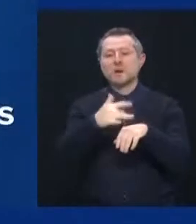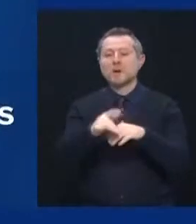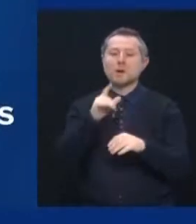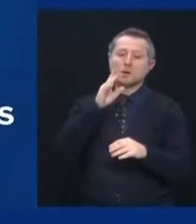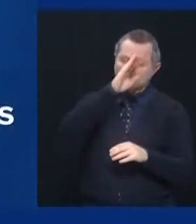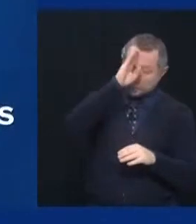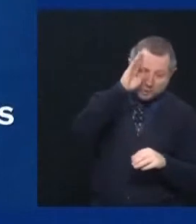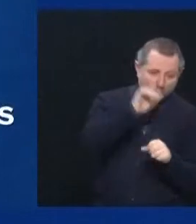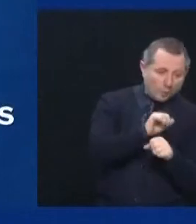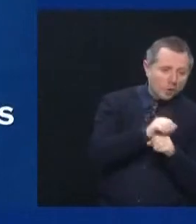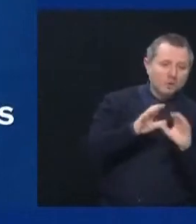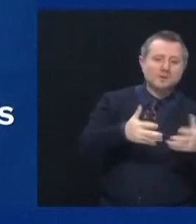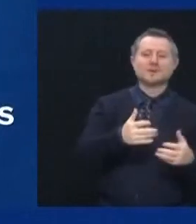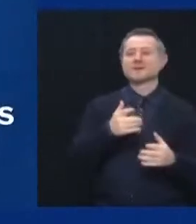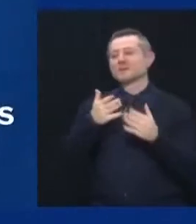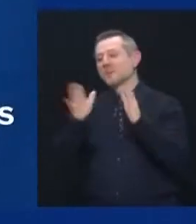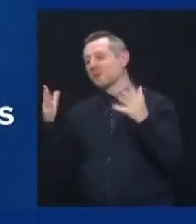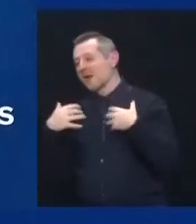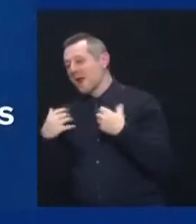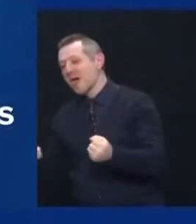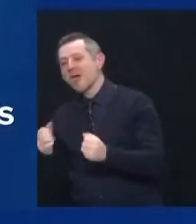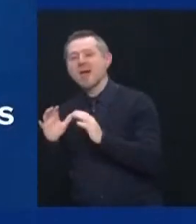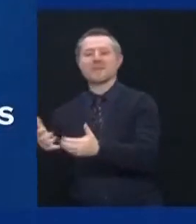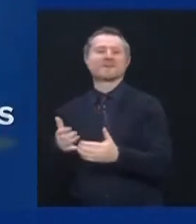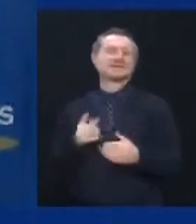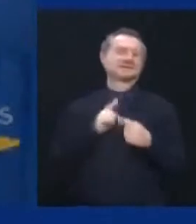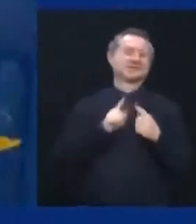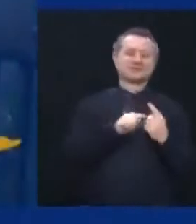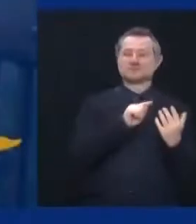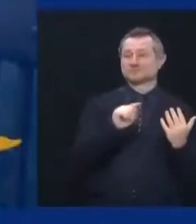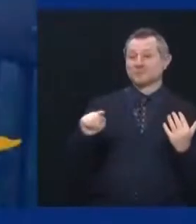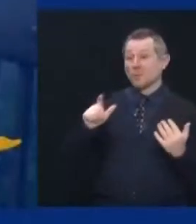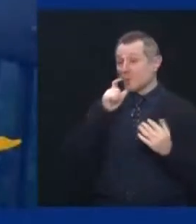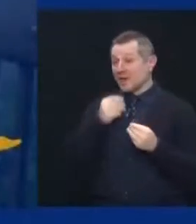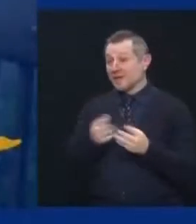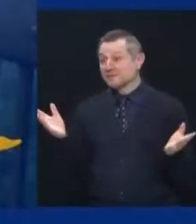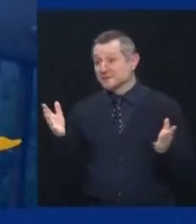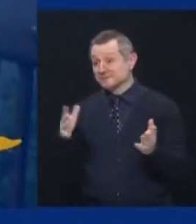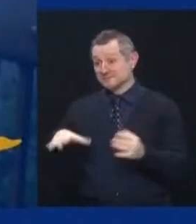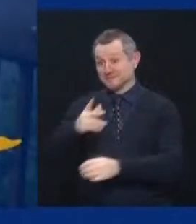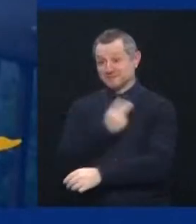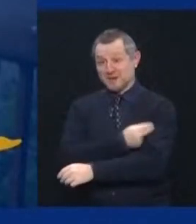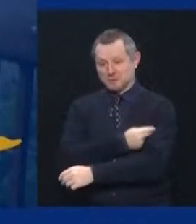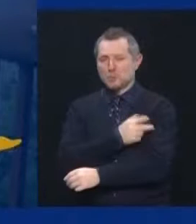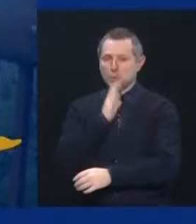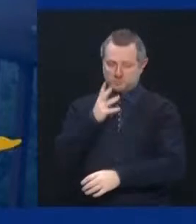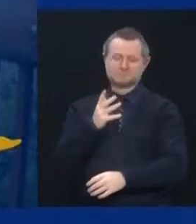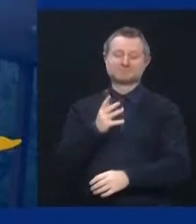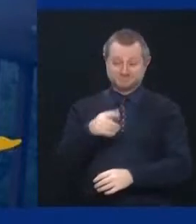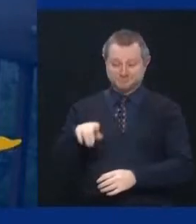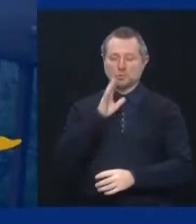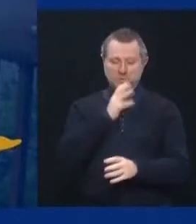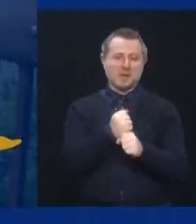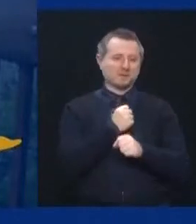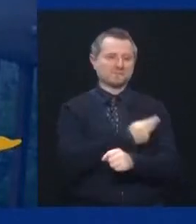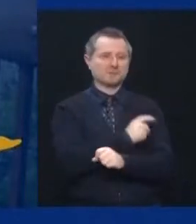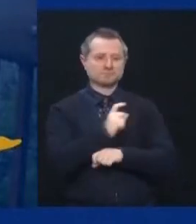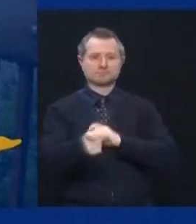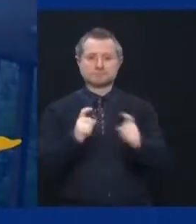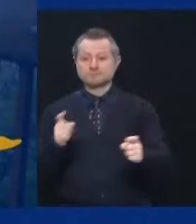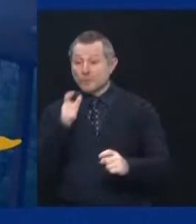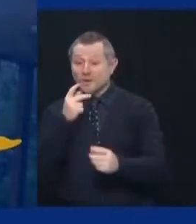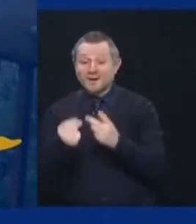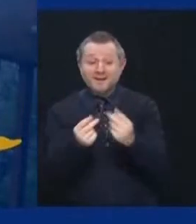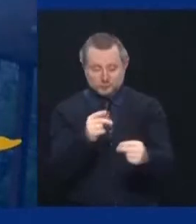public-facing public health workers, including those doing the COVID-19 tests. Also good news, we open the